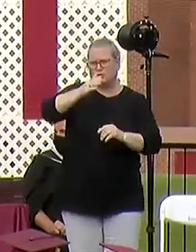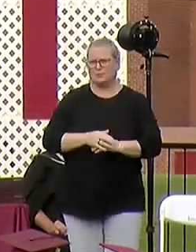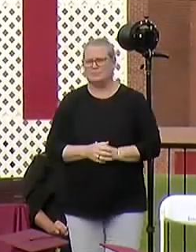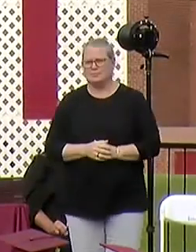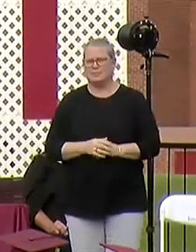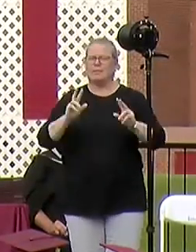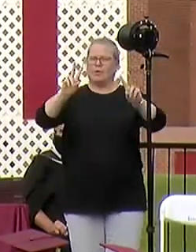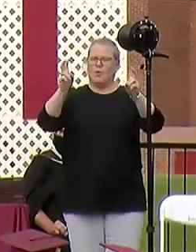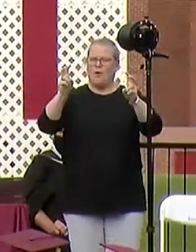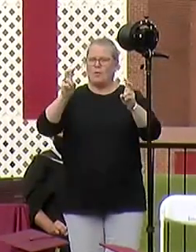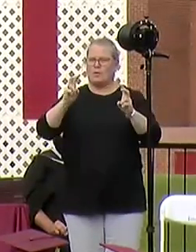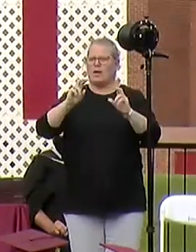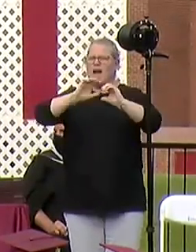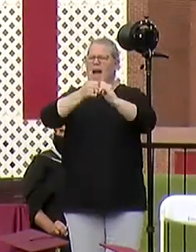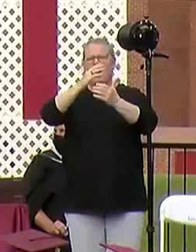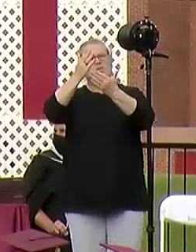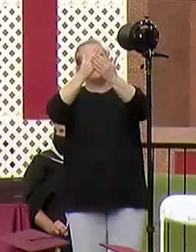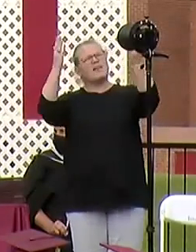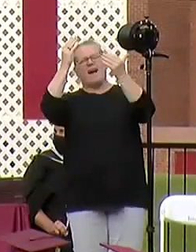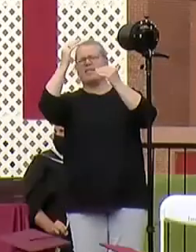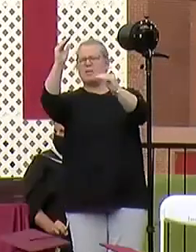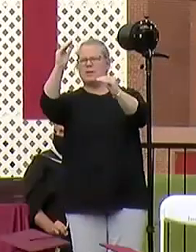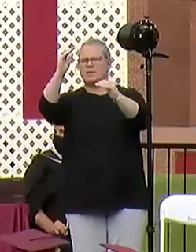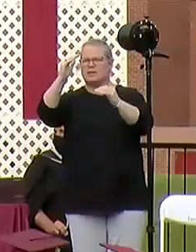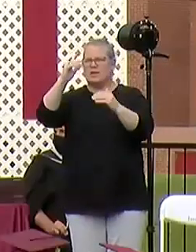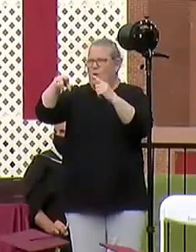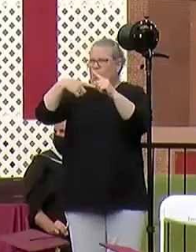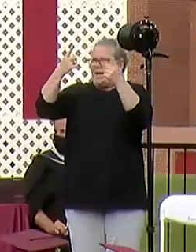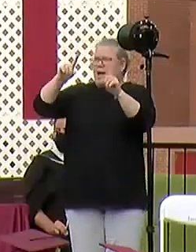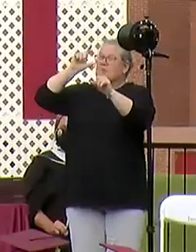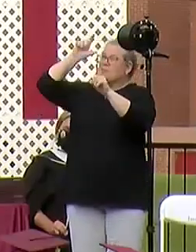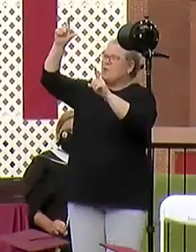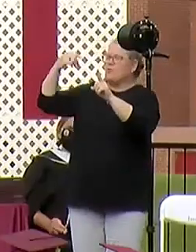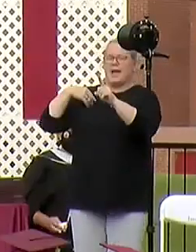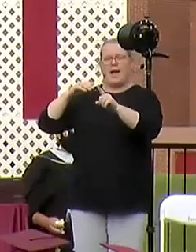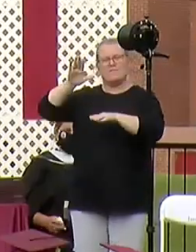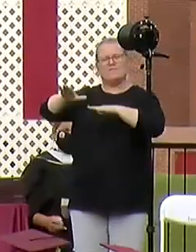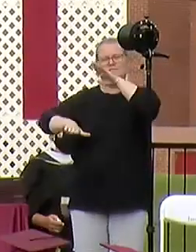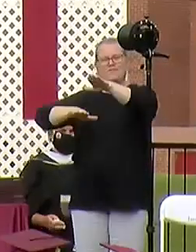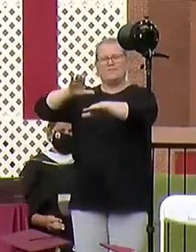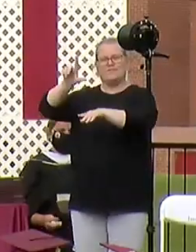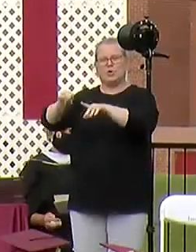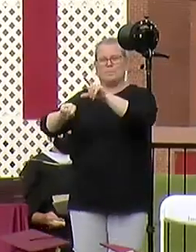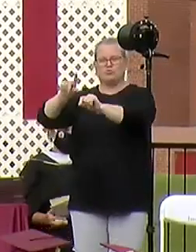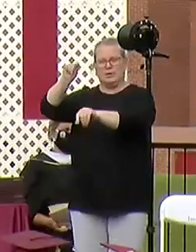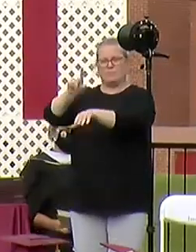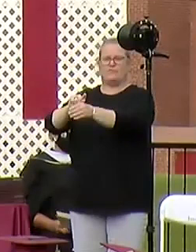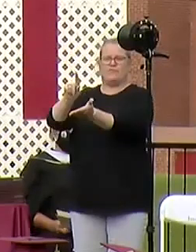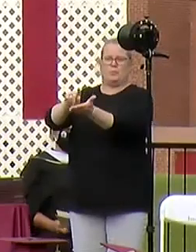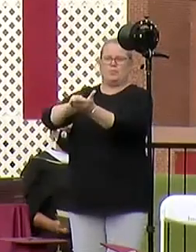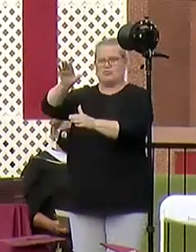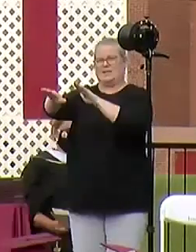can the sky be the limit when there are footprints on the moon? Congratulations to the salutatorian of the class